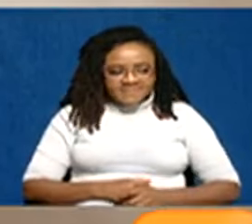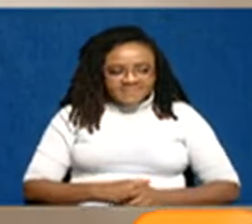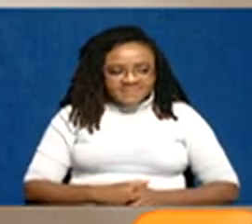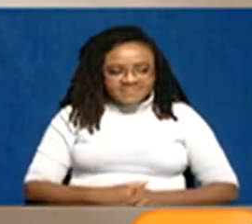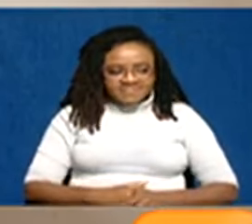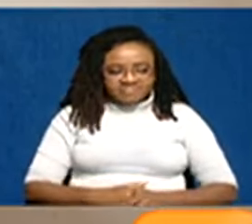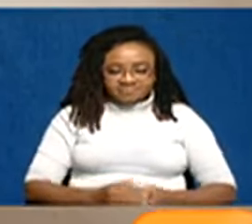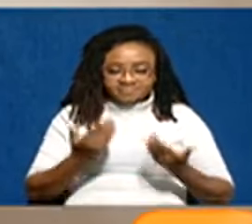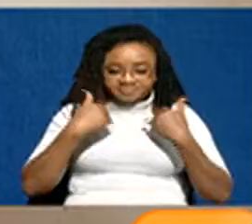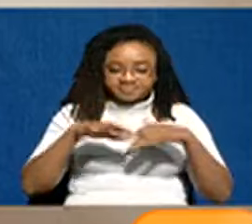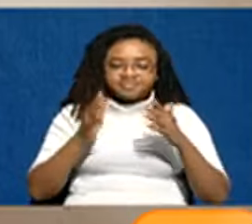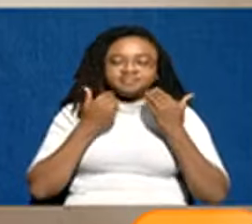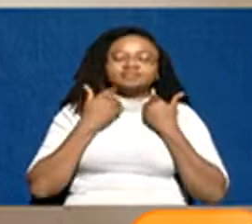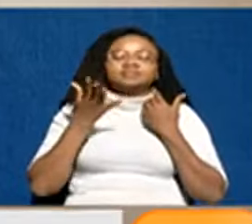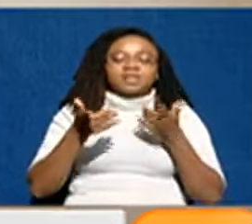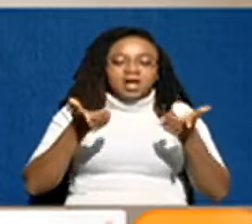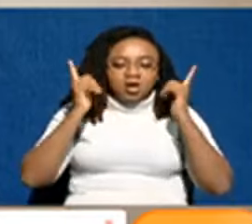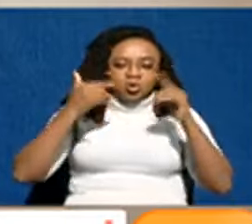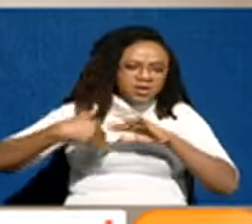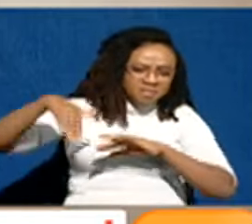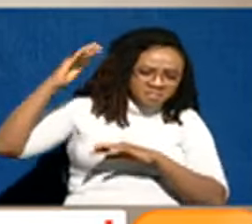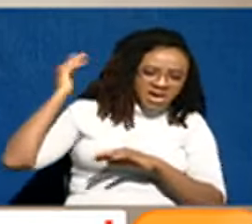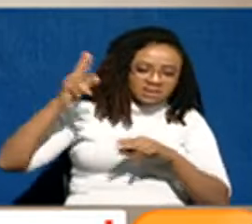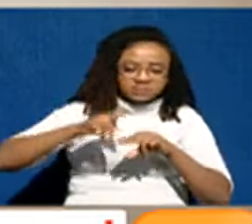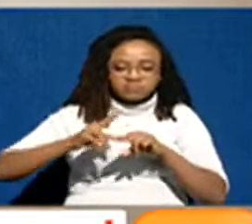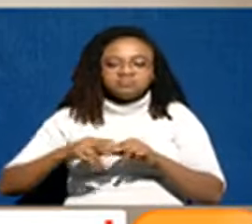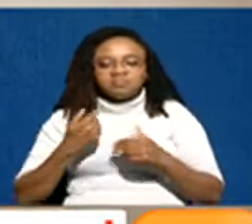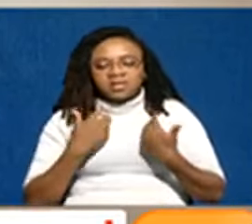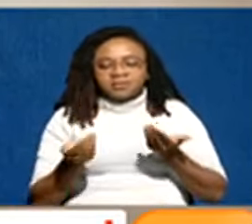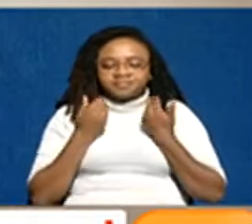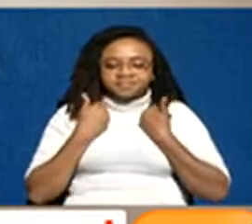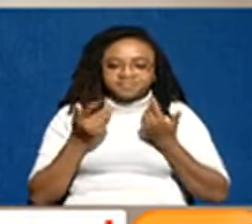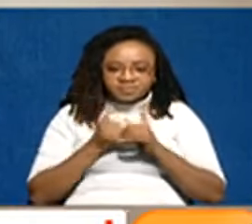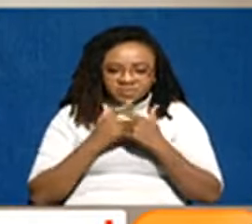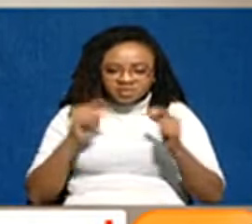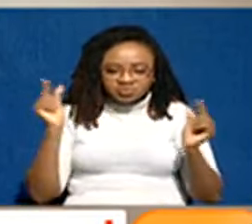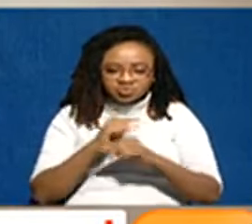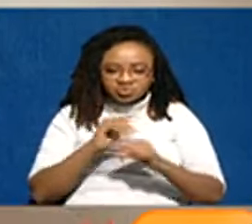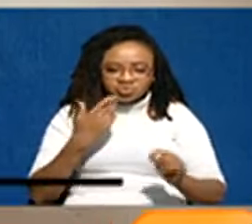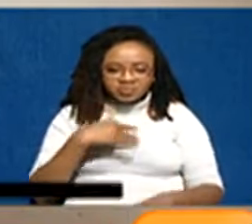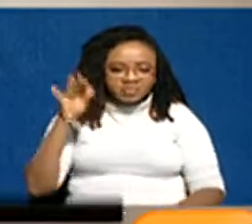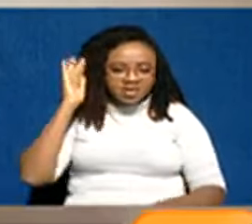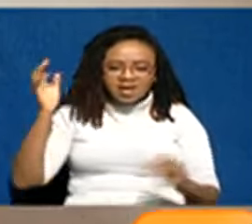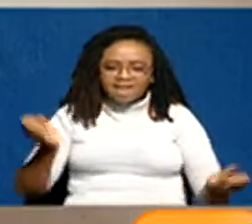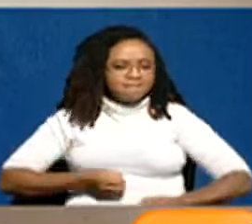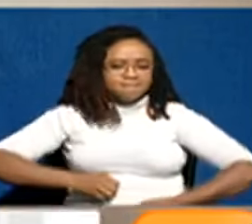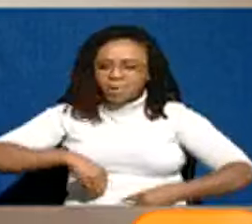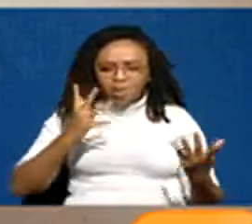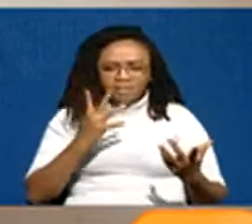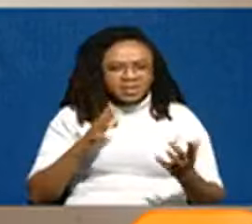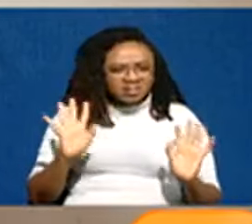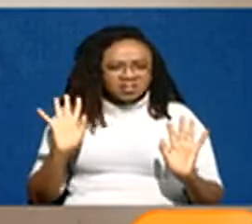Mimi kwanza nilikuwa nimelala, nilikuwa kwa kiti hii ya nyuma pale. Hii kwa kitanda ya lori, nimelala. So I could